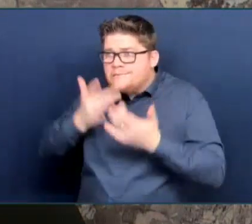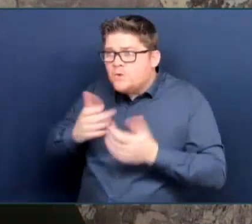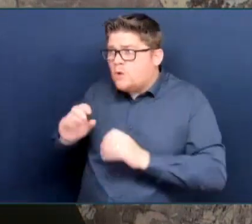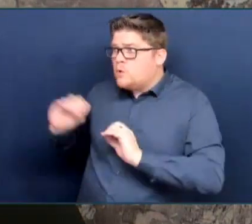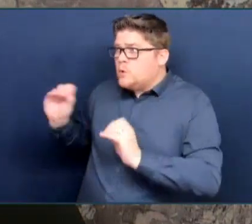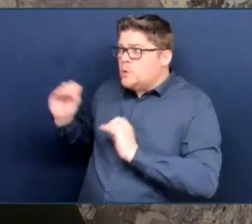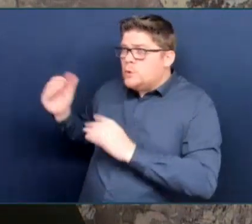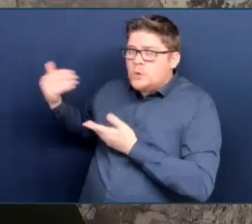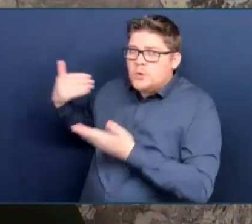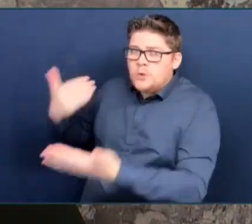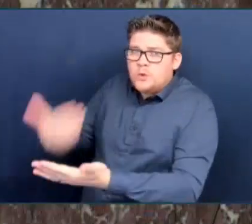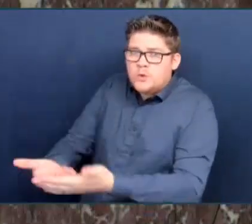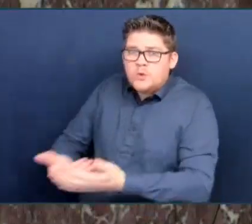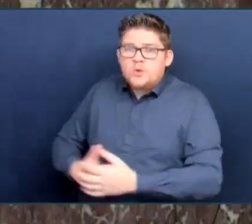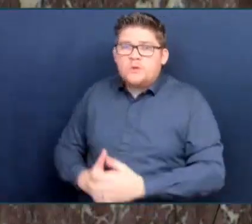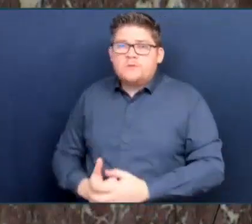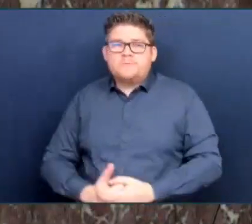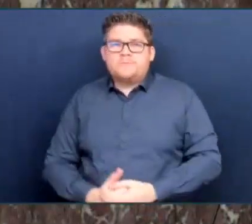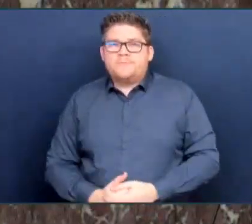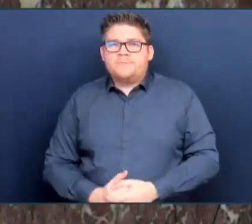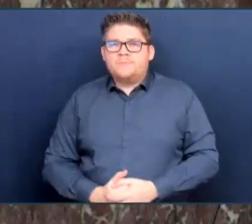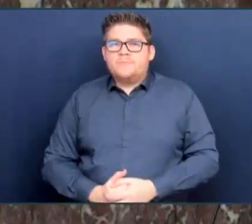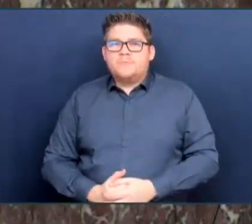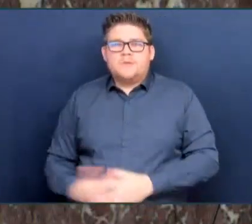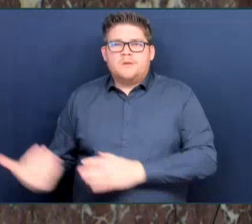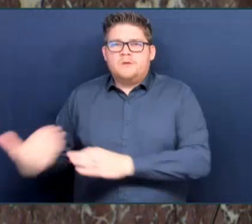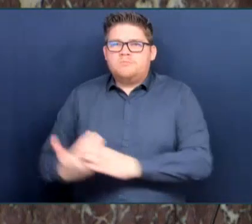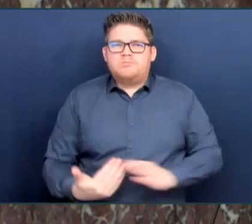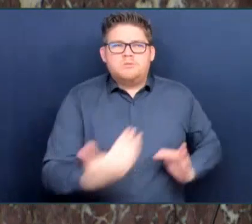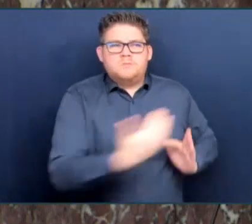borrowing funds. Many small